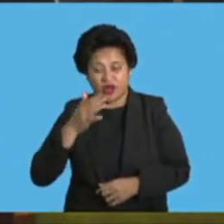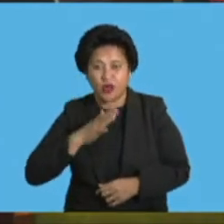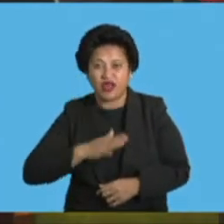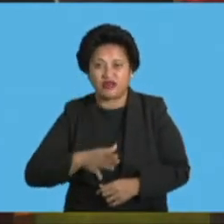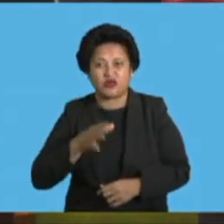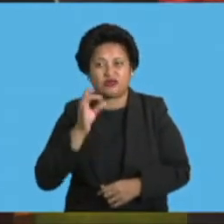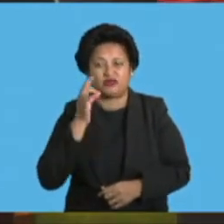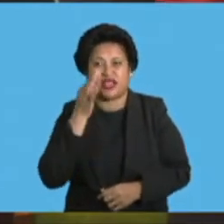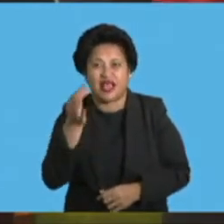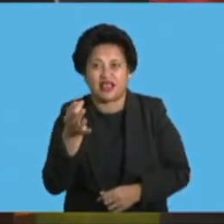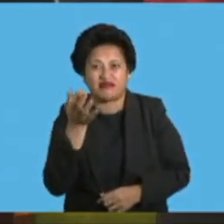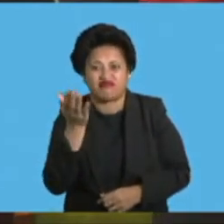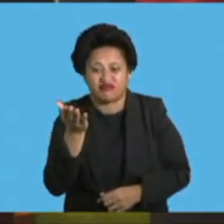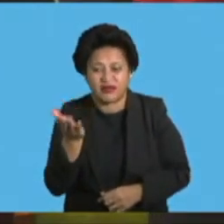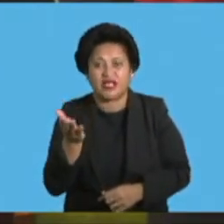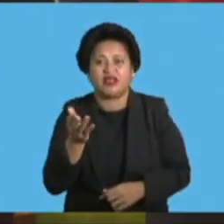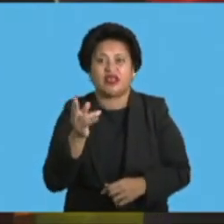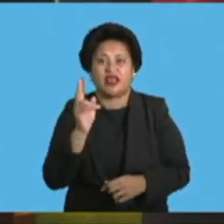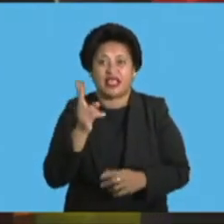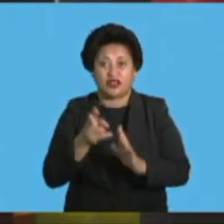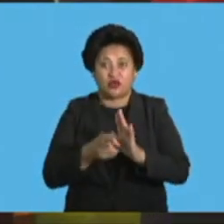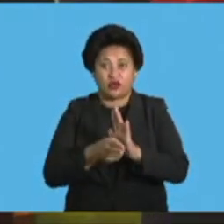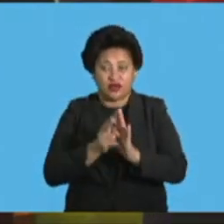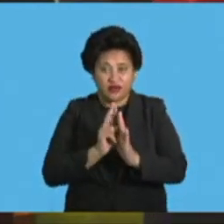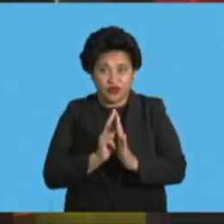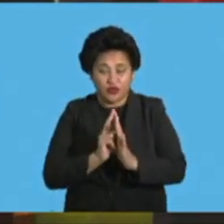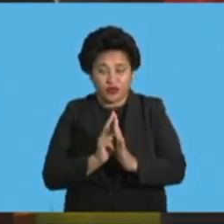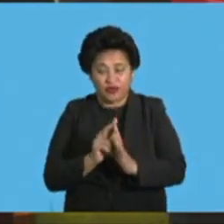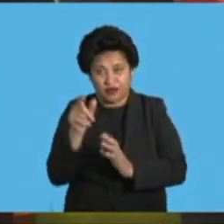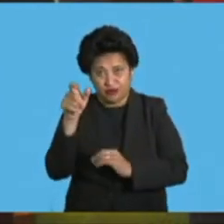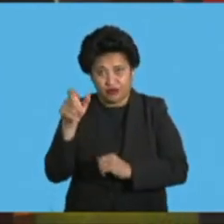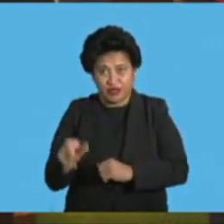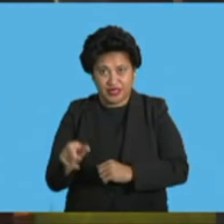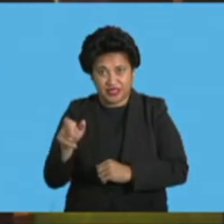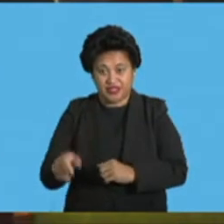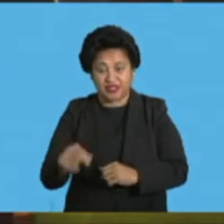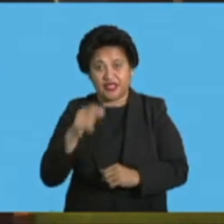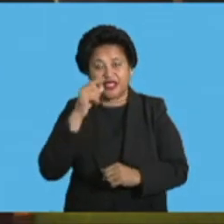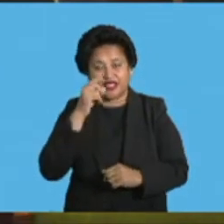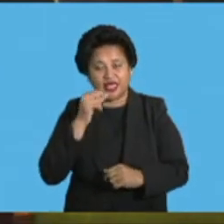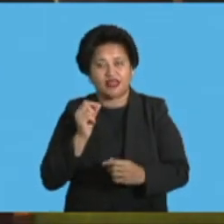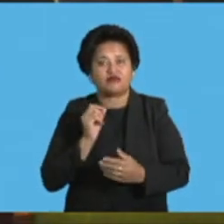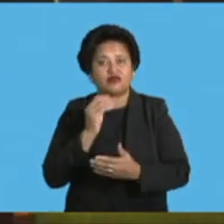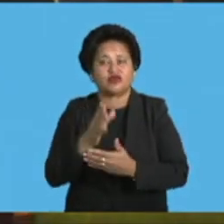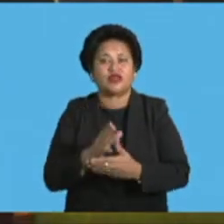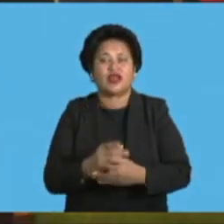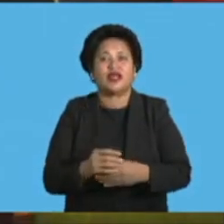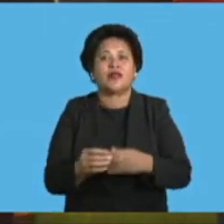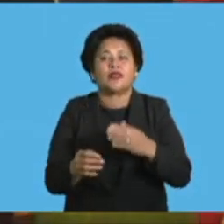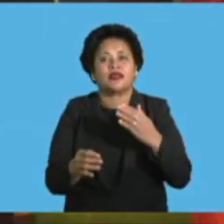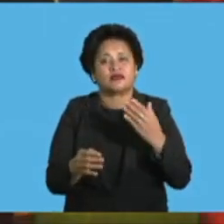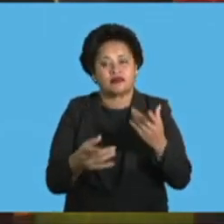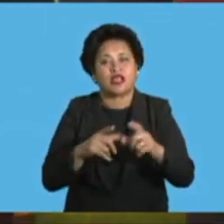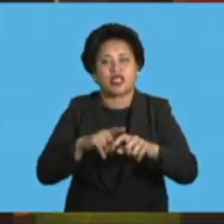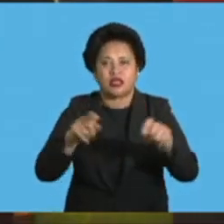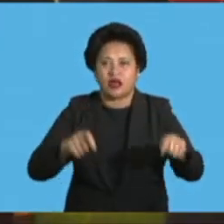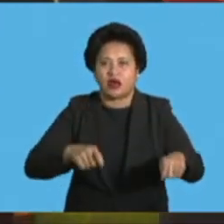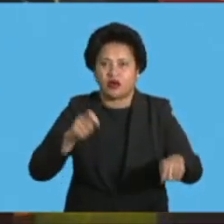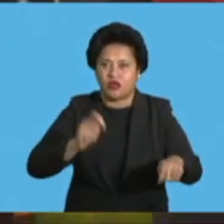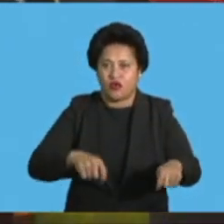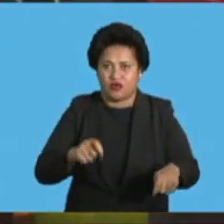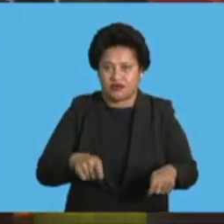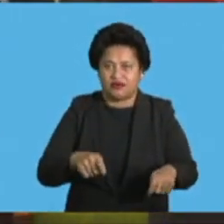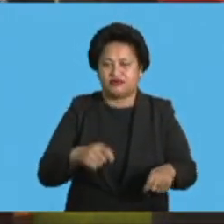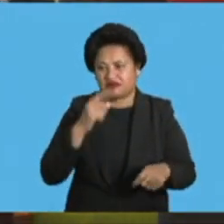secretary with the agreement of the minister, he or she can appeal to the Employment Relations Tribunal or court, as the case may